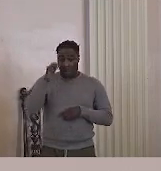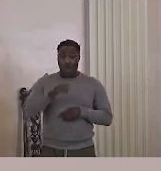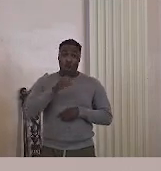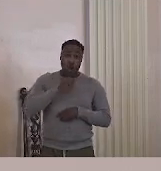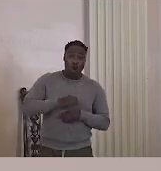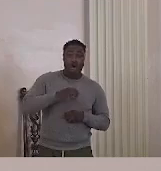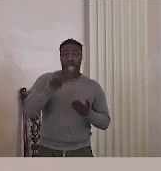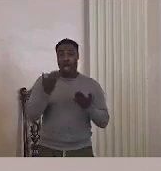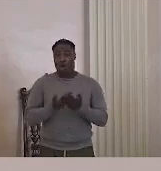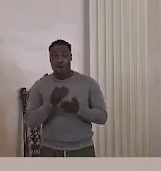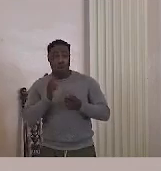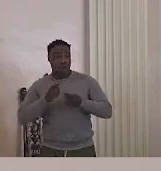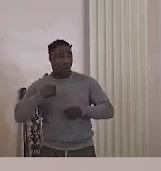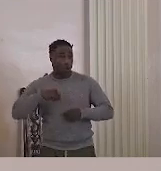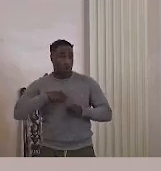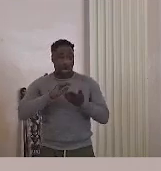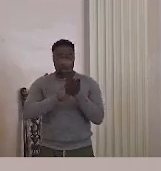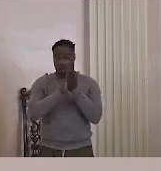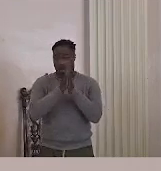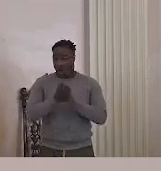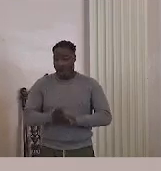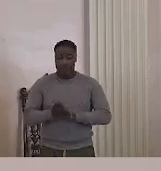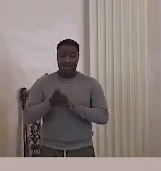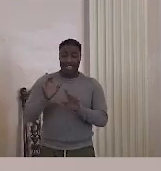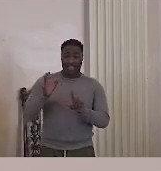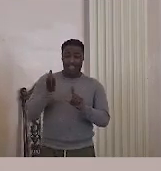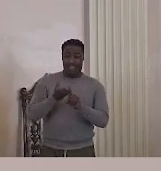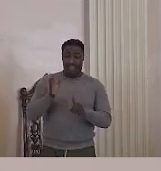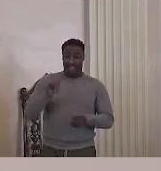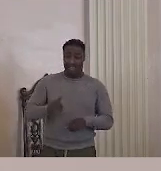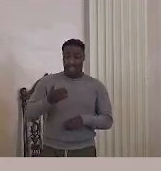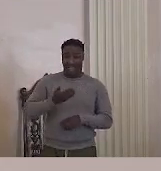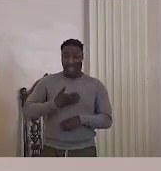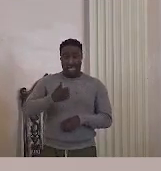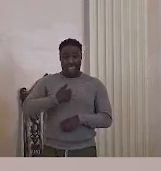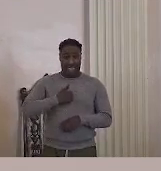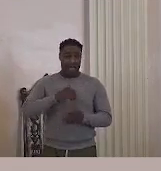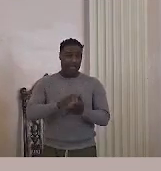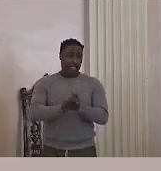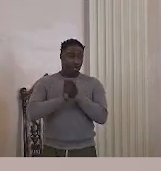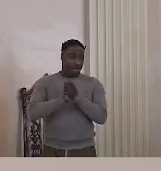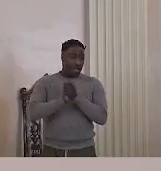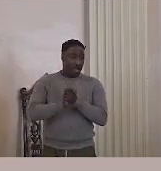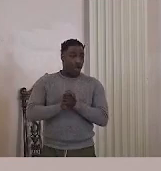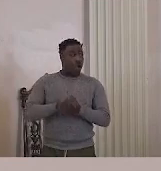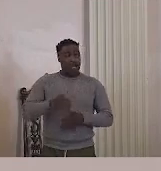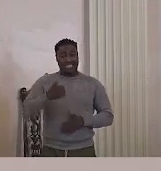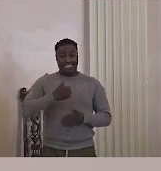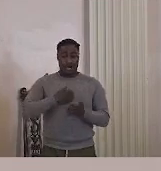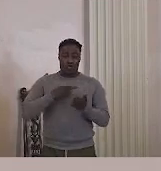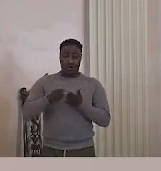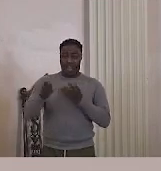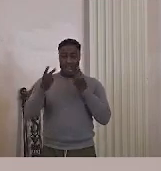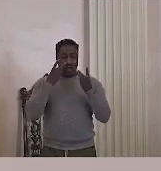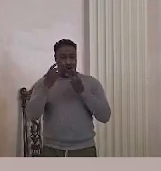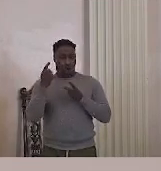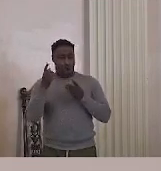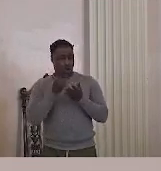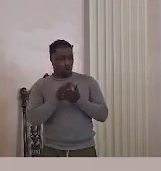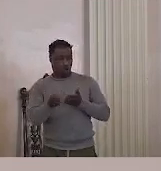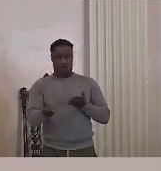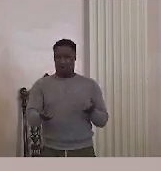new, when we become convinced that our self-congratulatory or self-righteous view is the only truth.